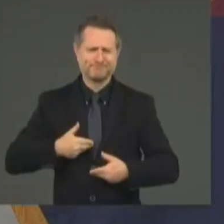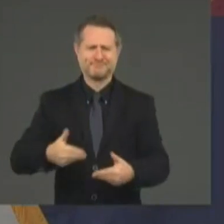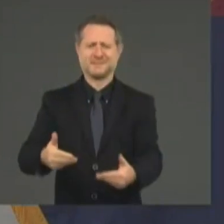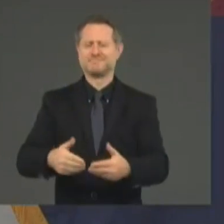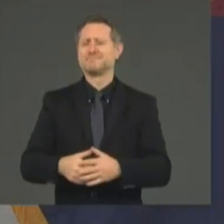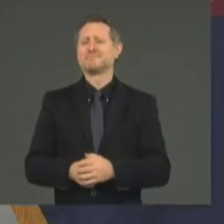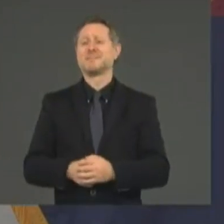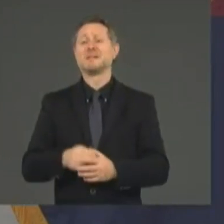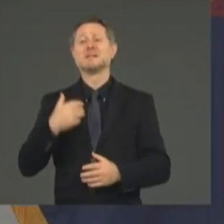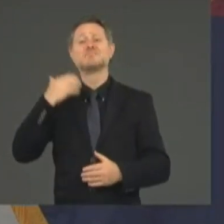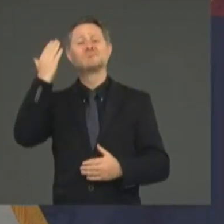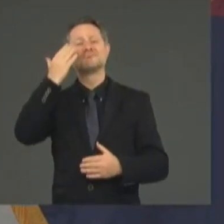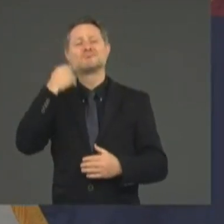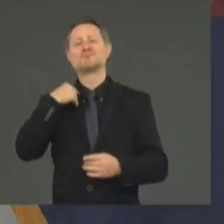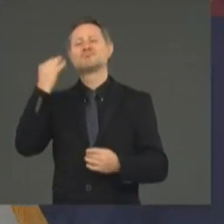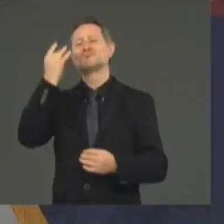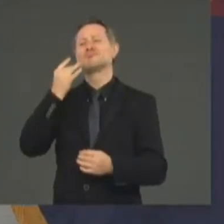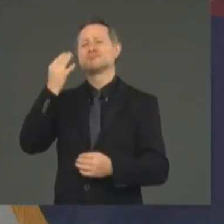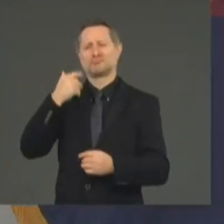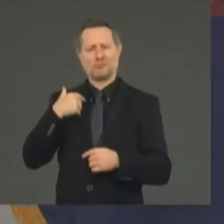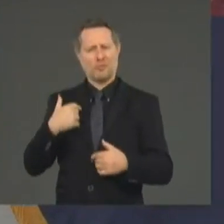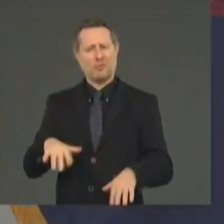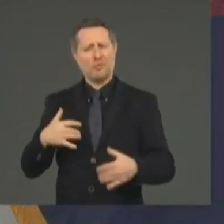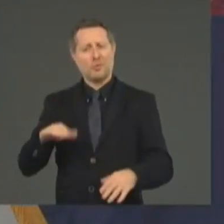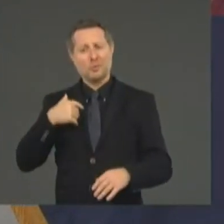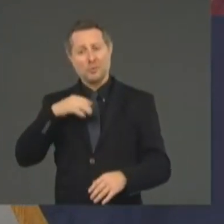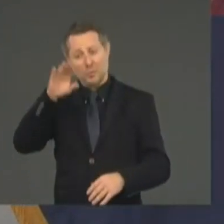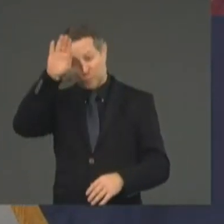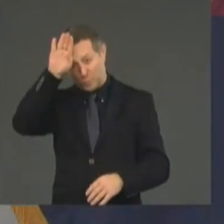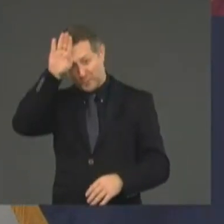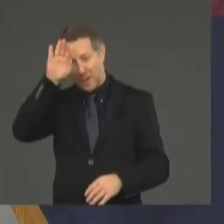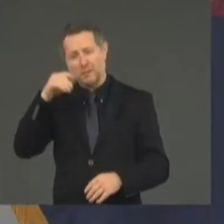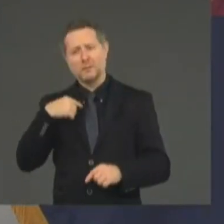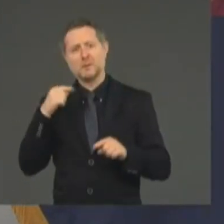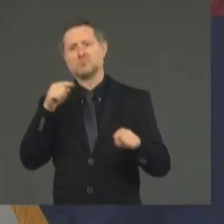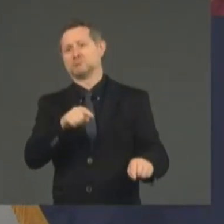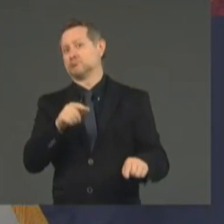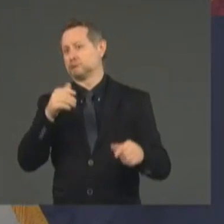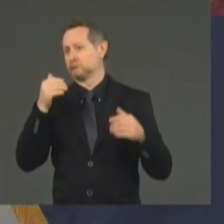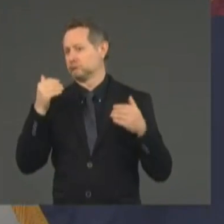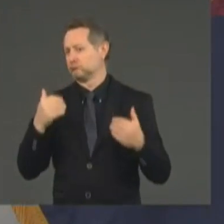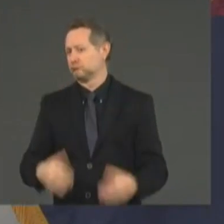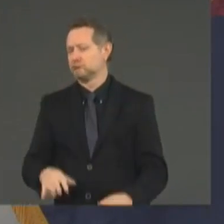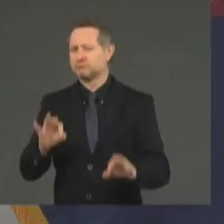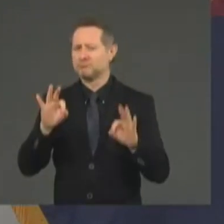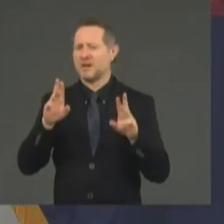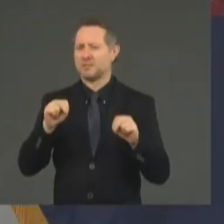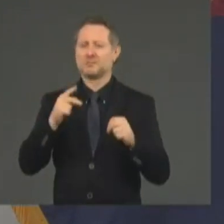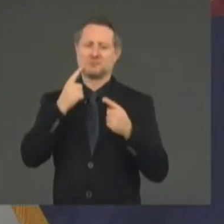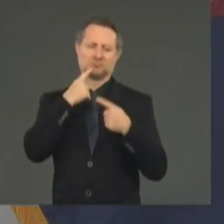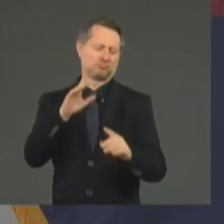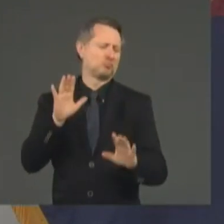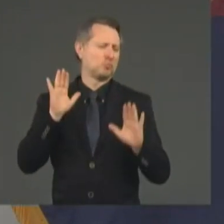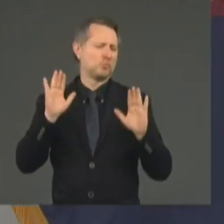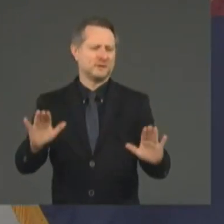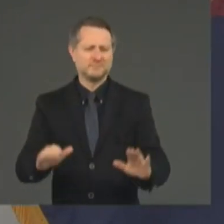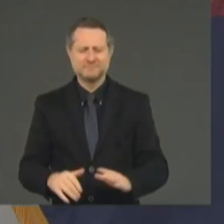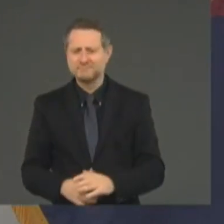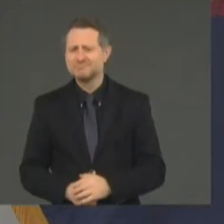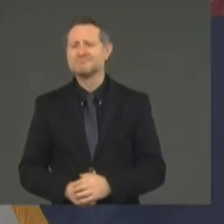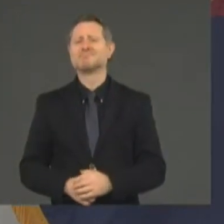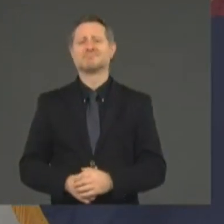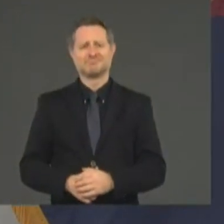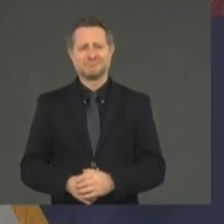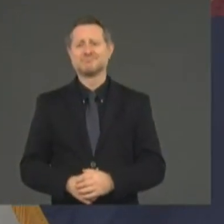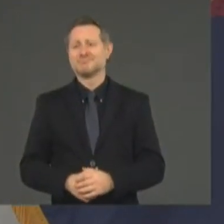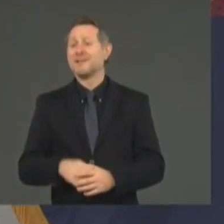Cuba and your great accomplishment. It was fun. It was fun, and it was productive. And it's